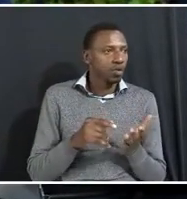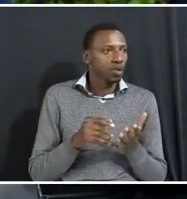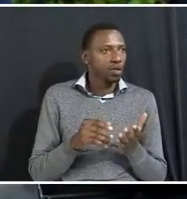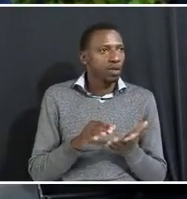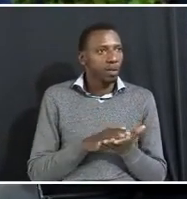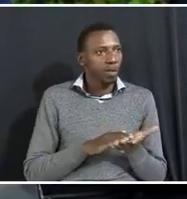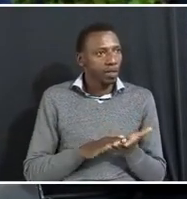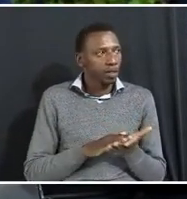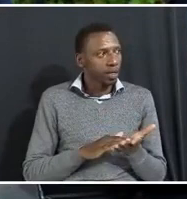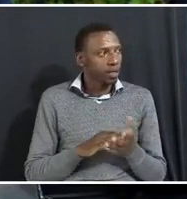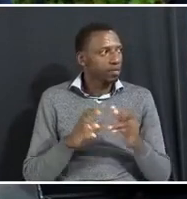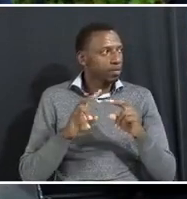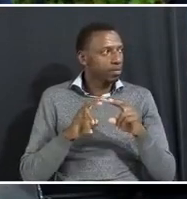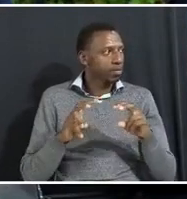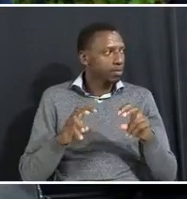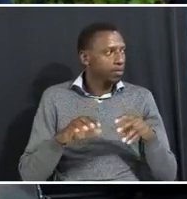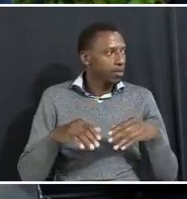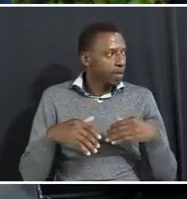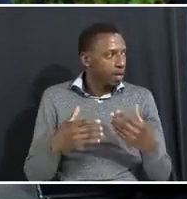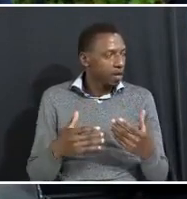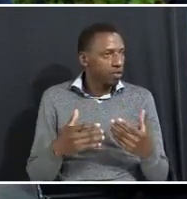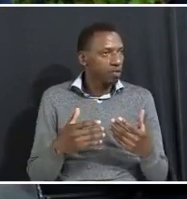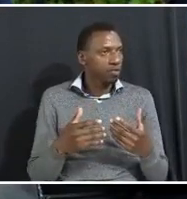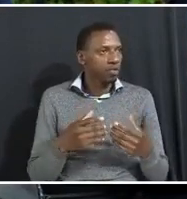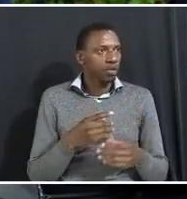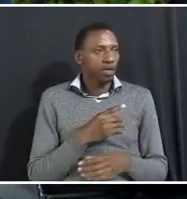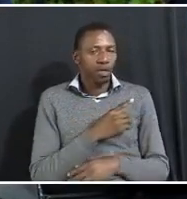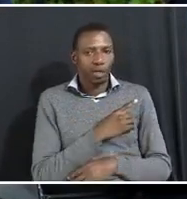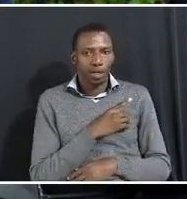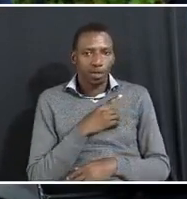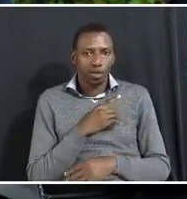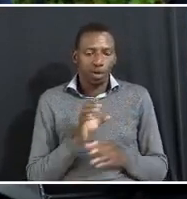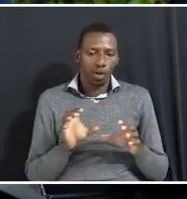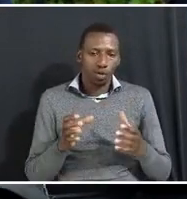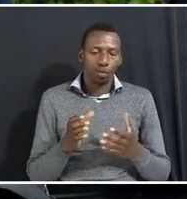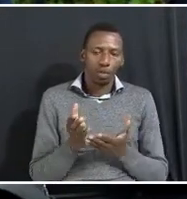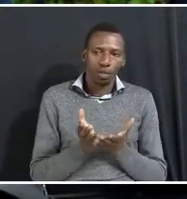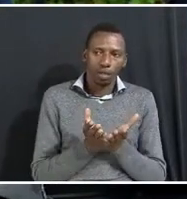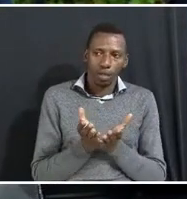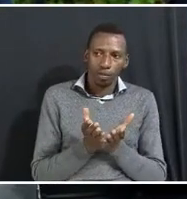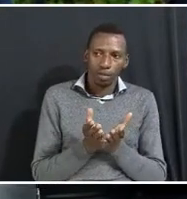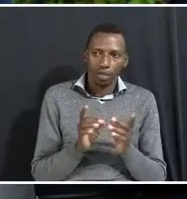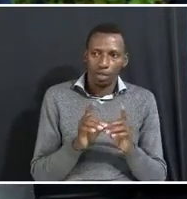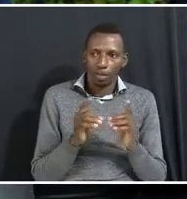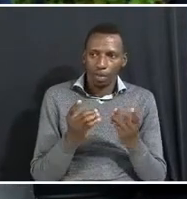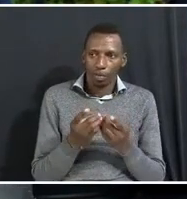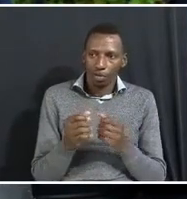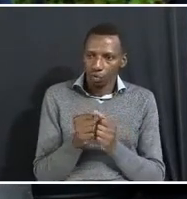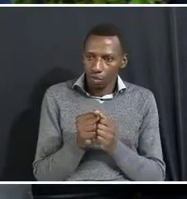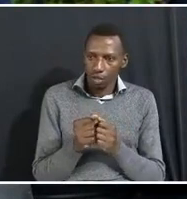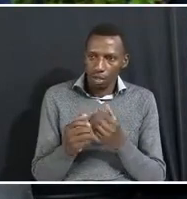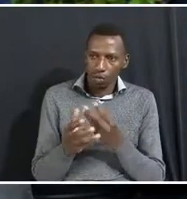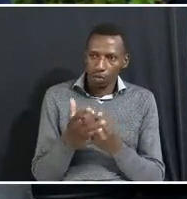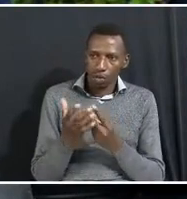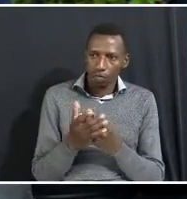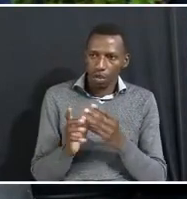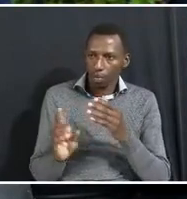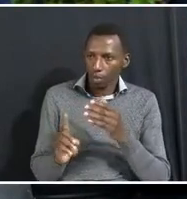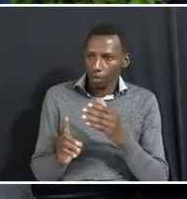exploring how the deaconate and the community service departments, together with the welfare ministry